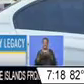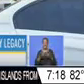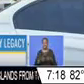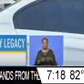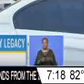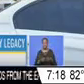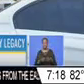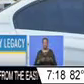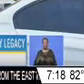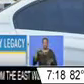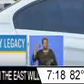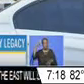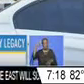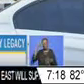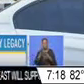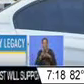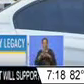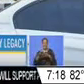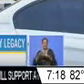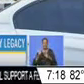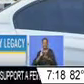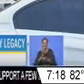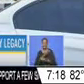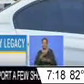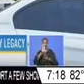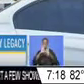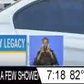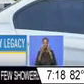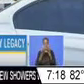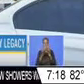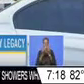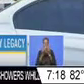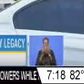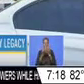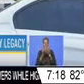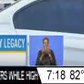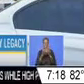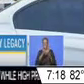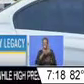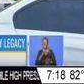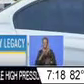have divided our families. And when they are able to do that, they're also able to divide us financially.